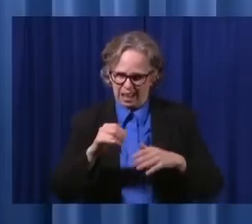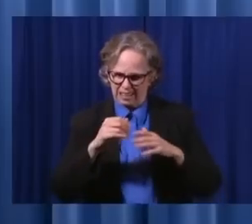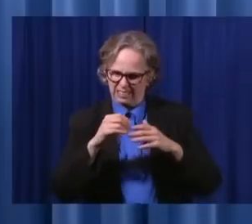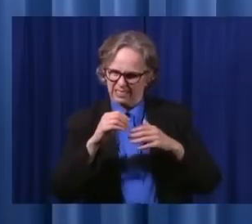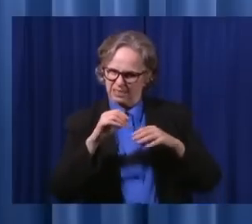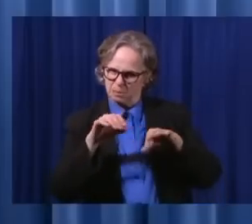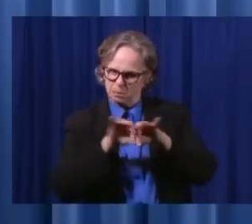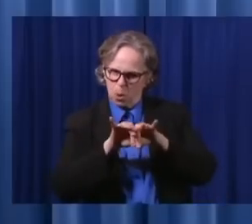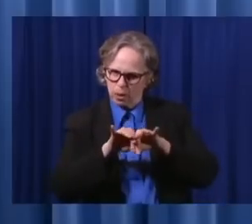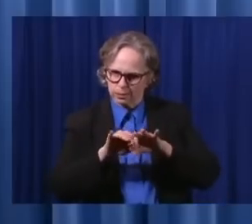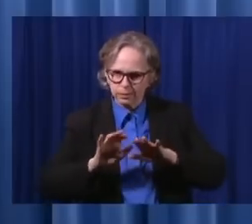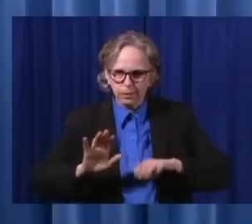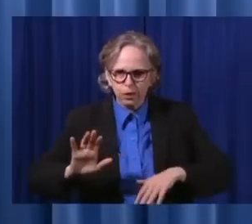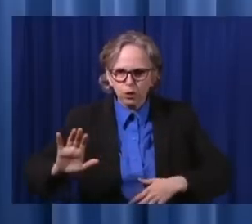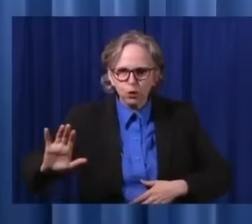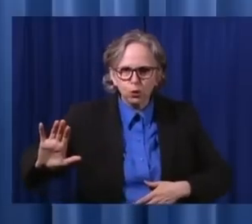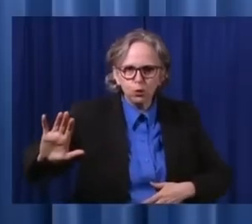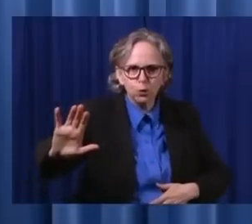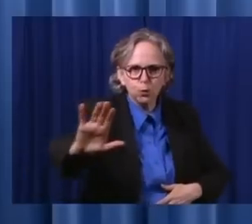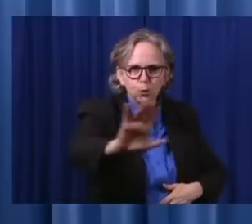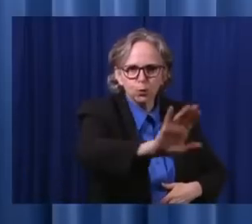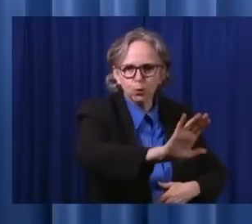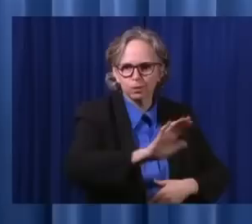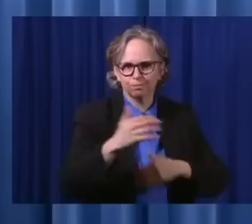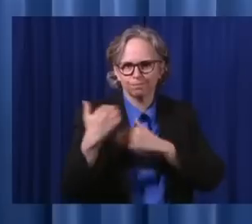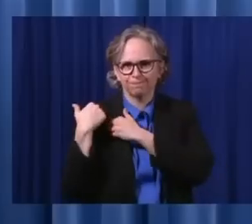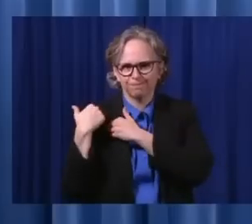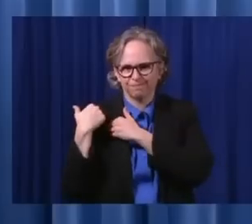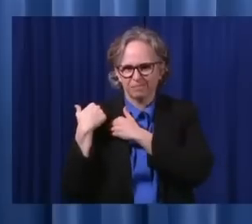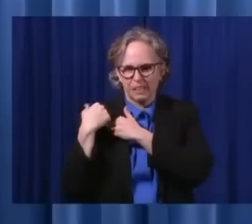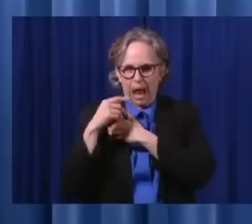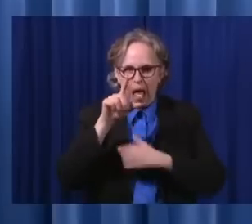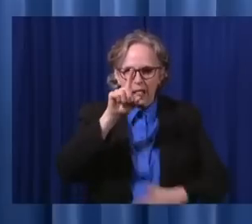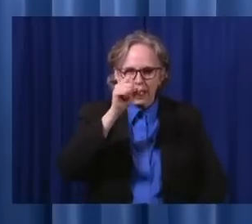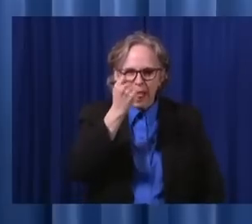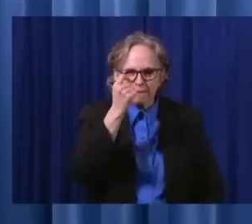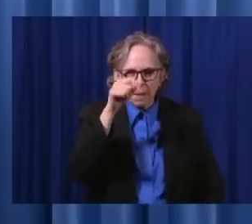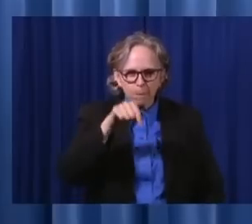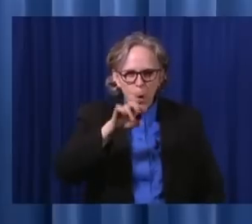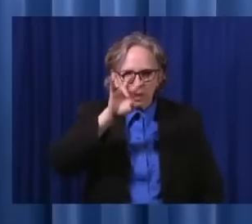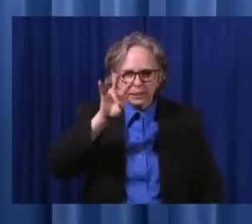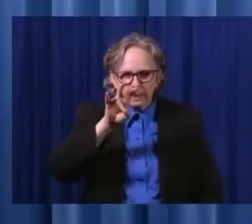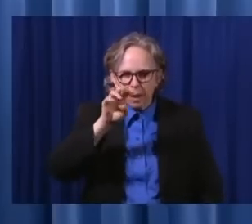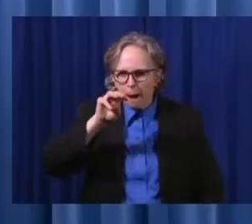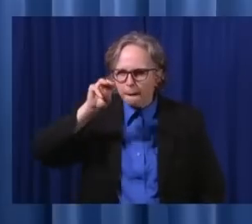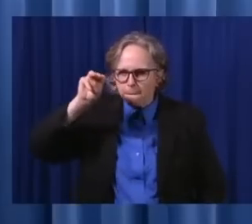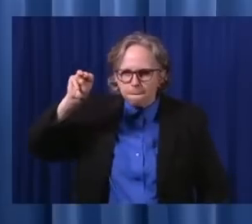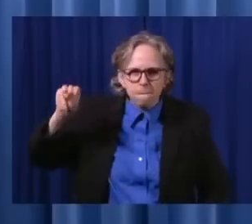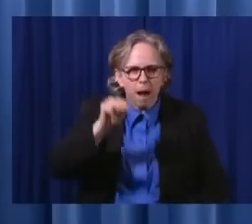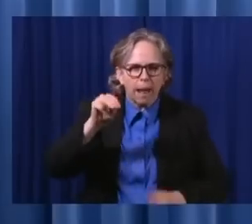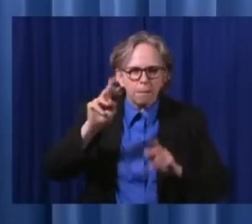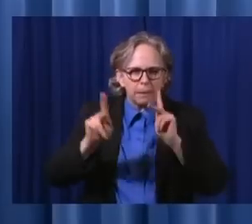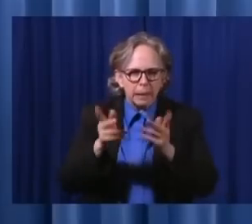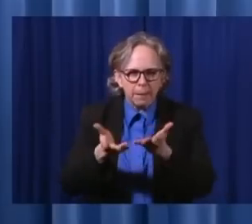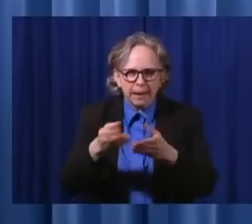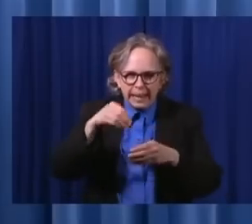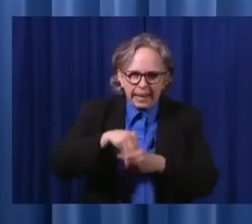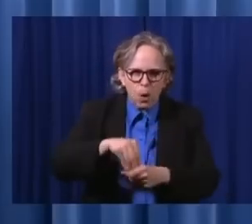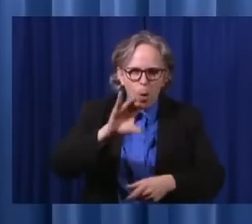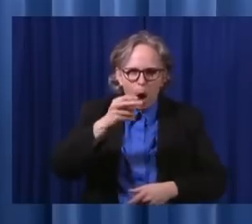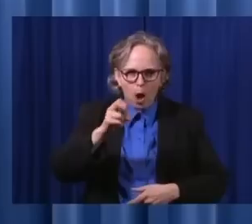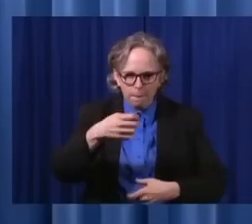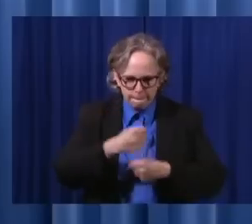individuals. 11.7 million people, men, women, children, in the state of Ohio. And what we do is going to